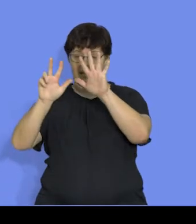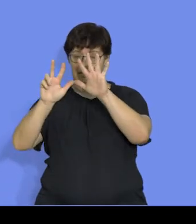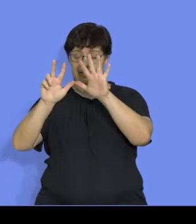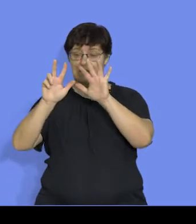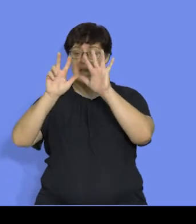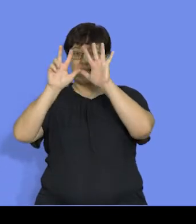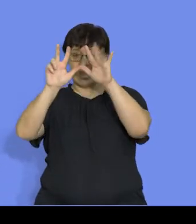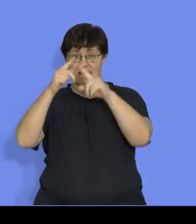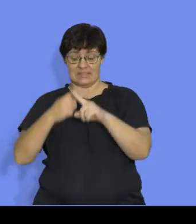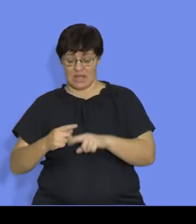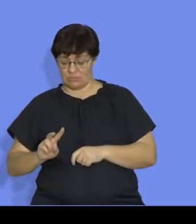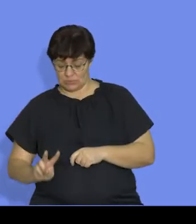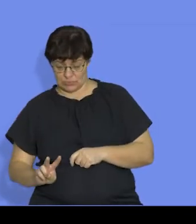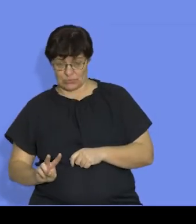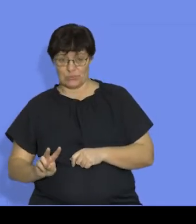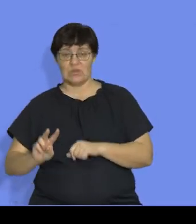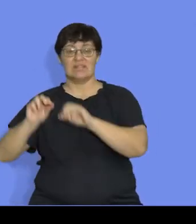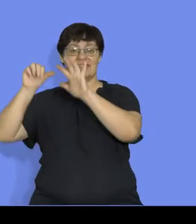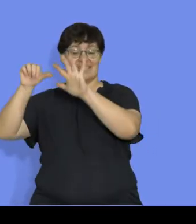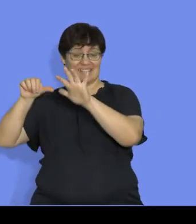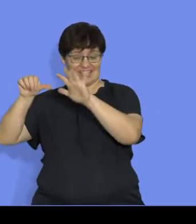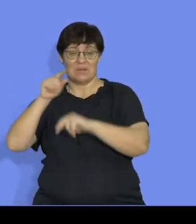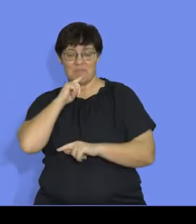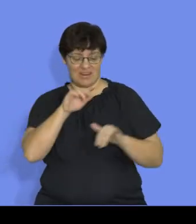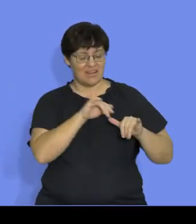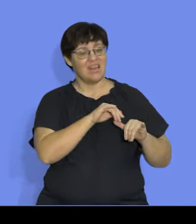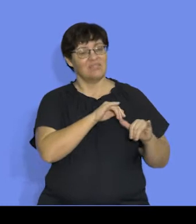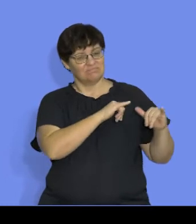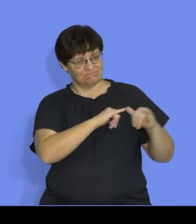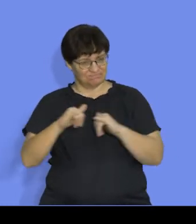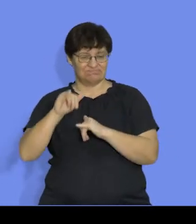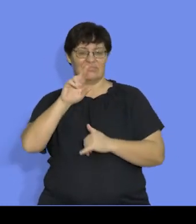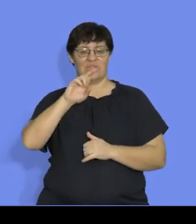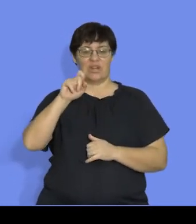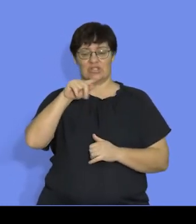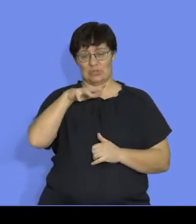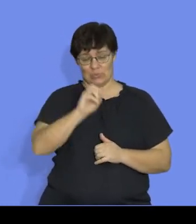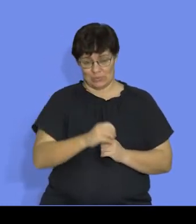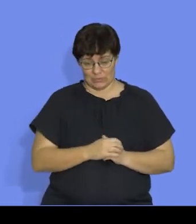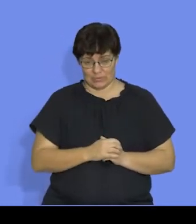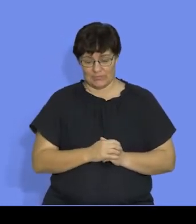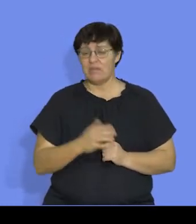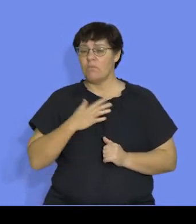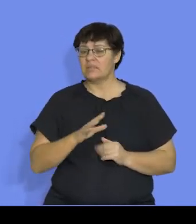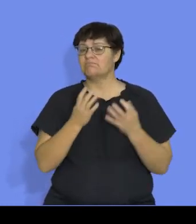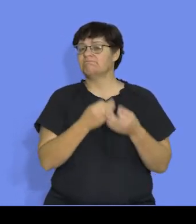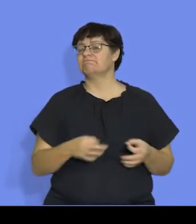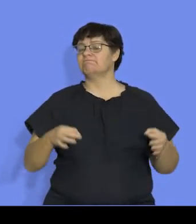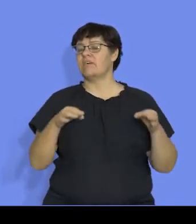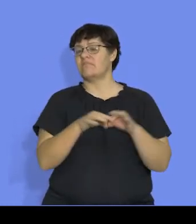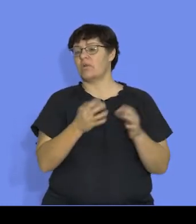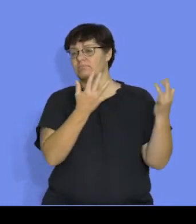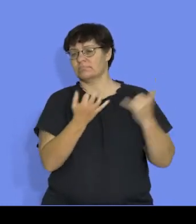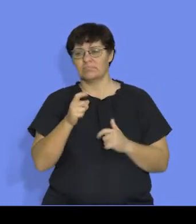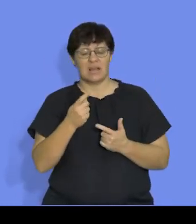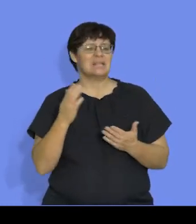So that, in fact, is the common ratio. So if I want to actually calculate the value of the common ratio,